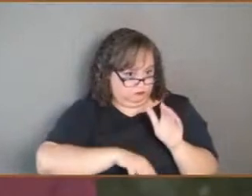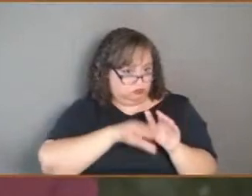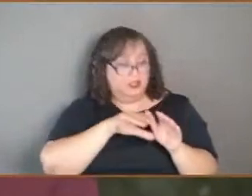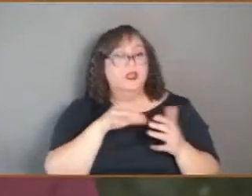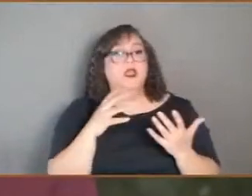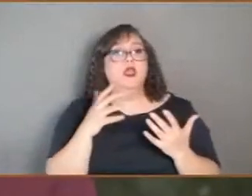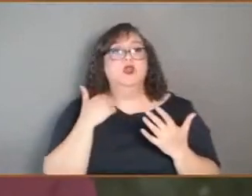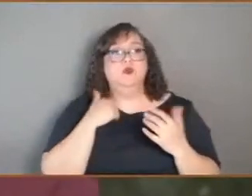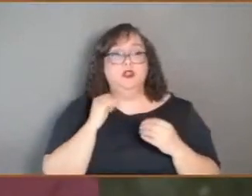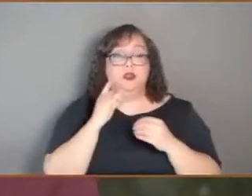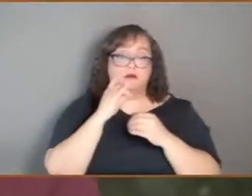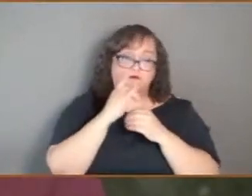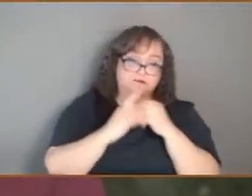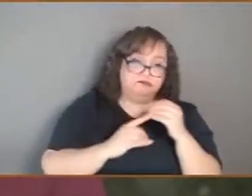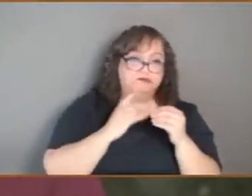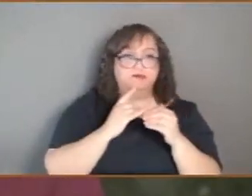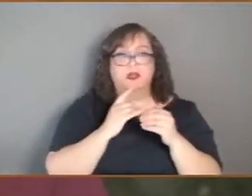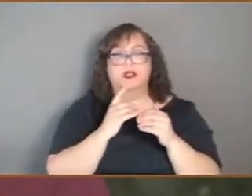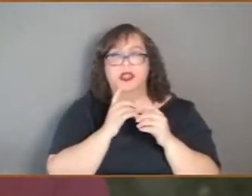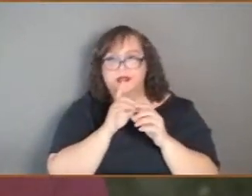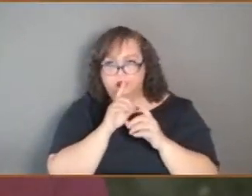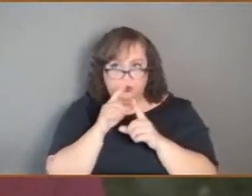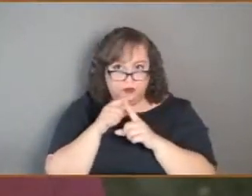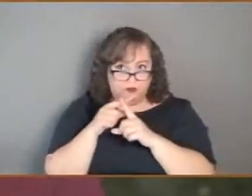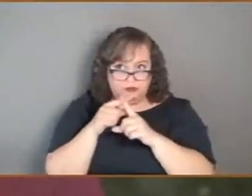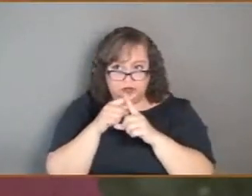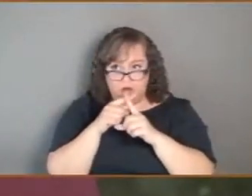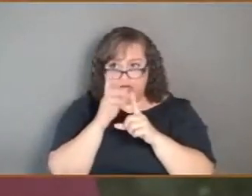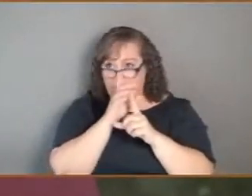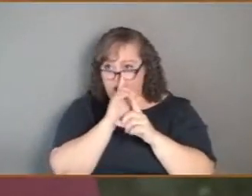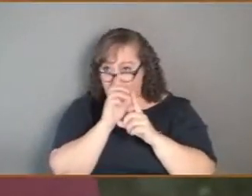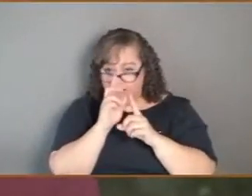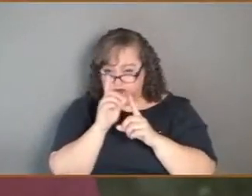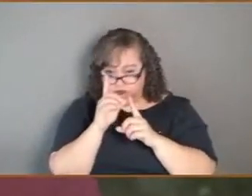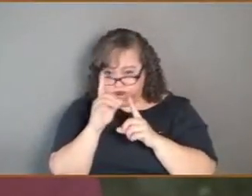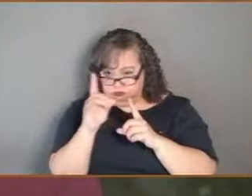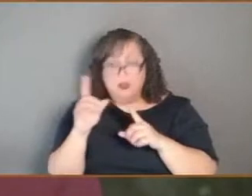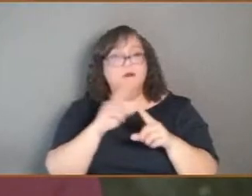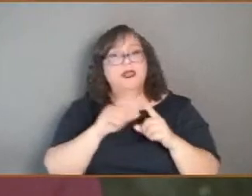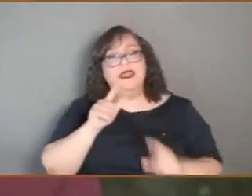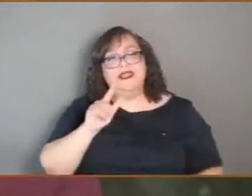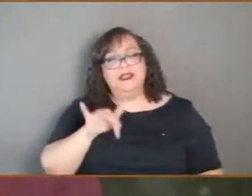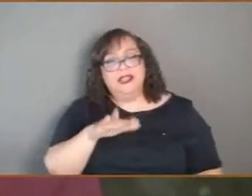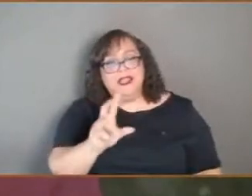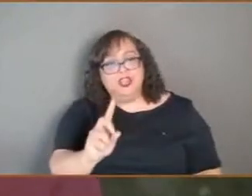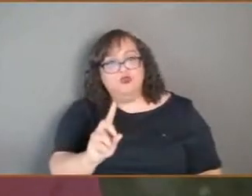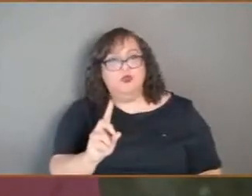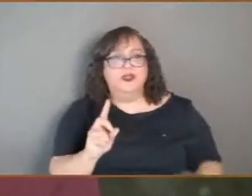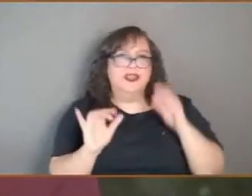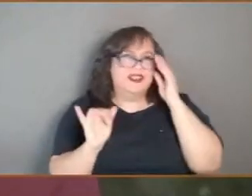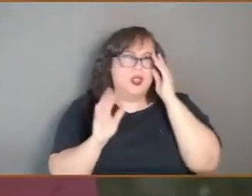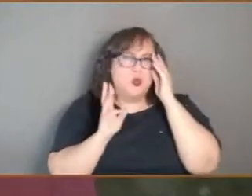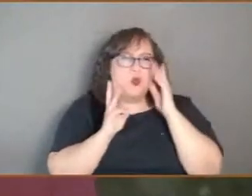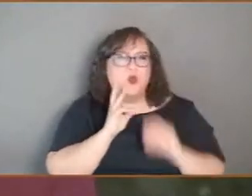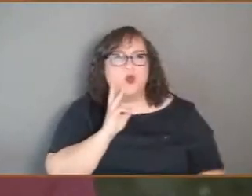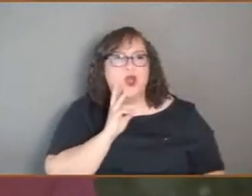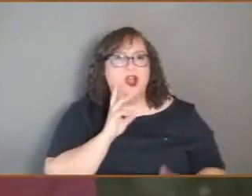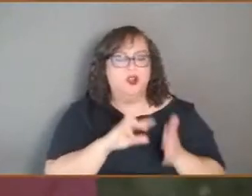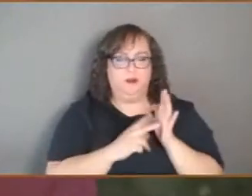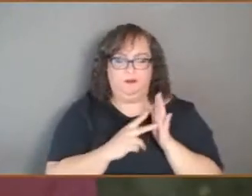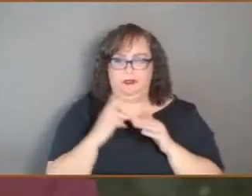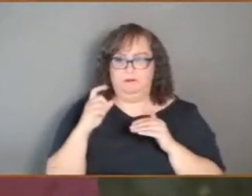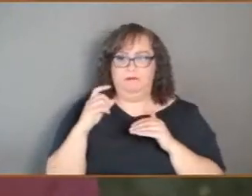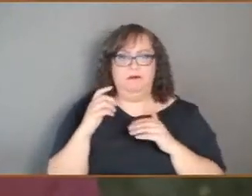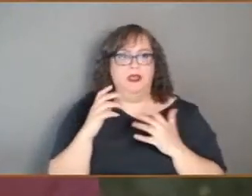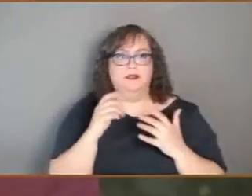and target the trajectory as we're going out there. But the fuel's liquid. It's almost like a little bit like water, so we have to keep it above freezing all